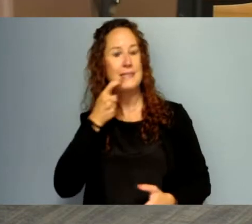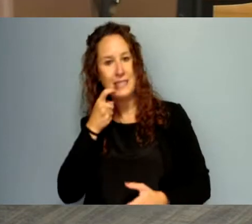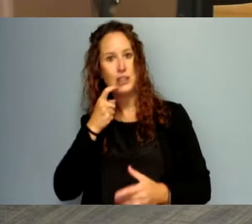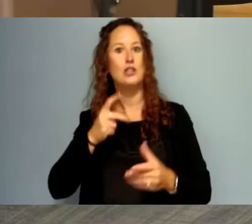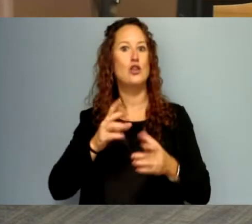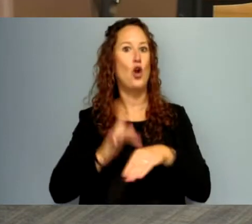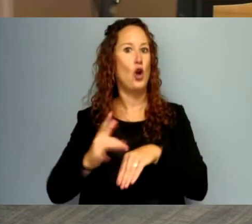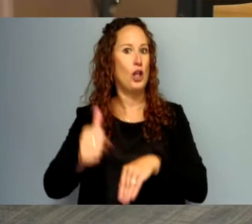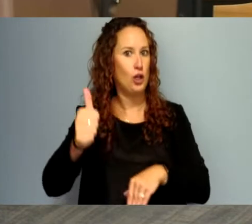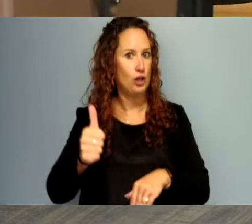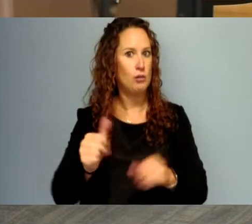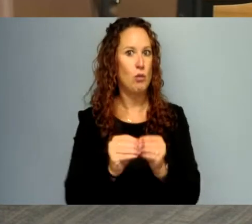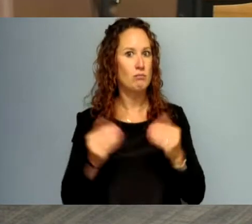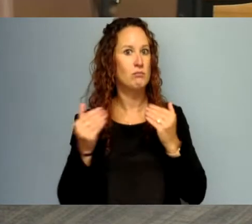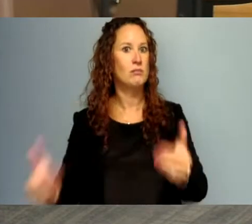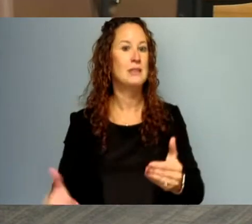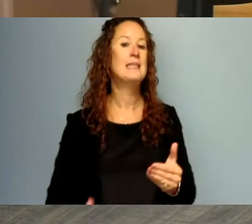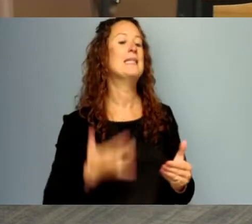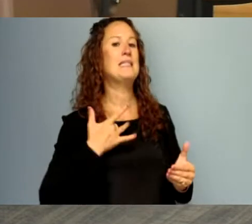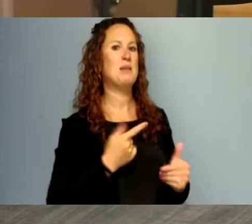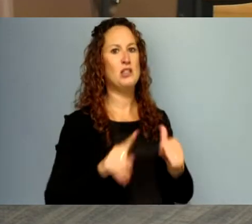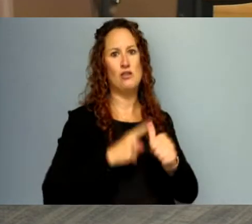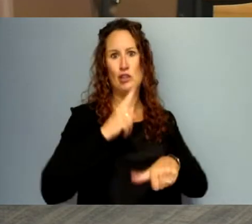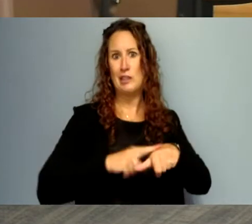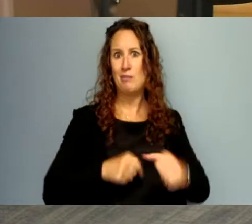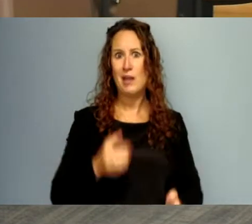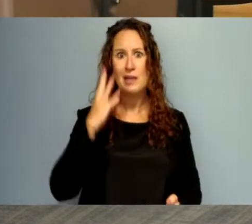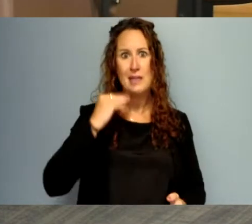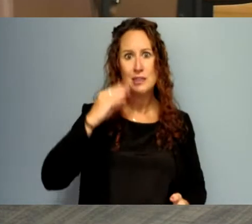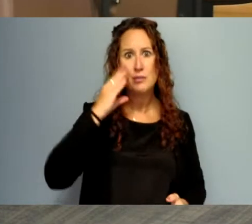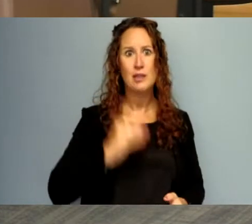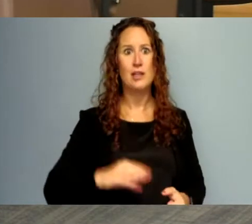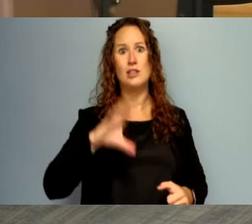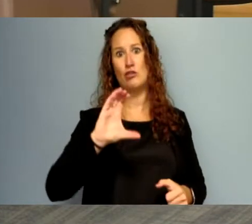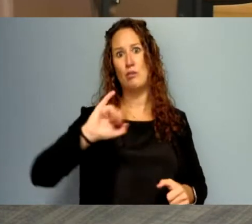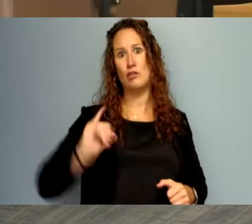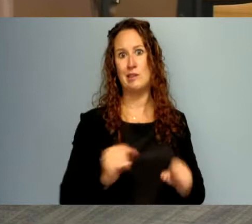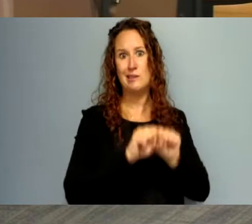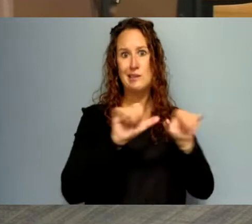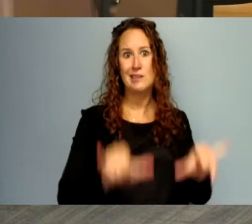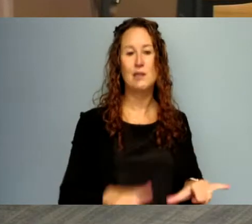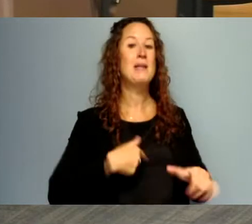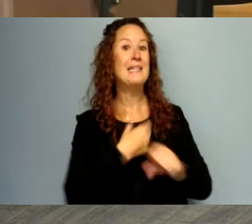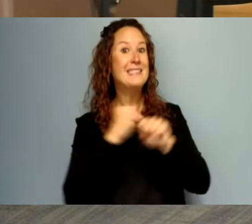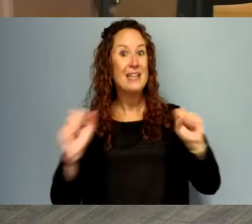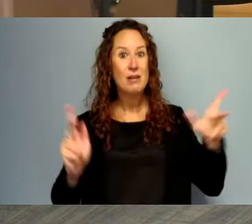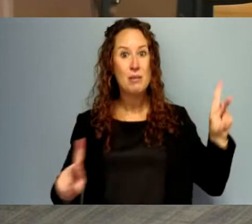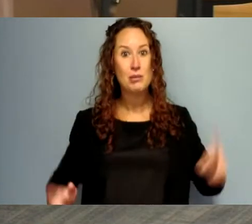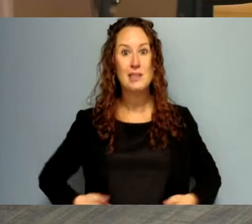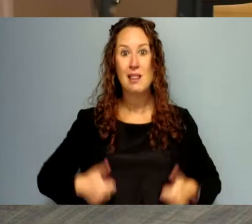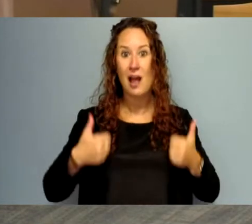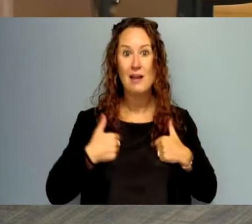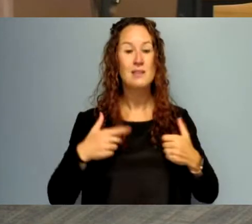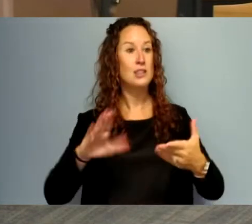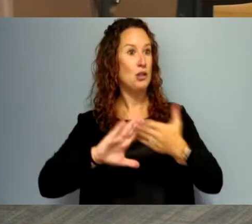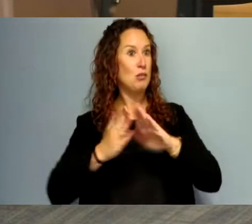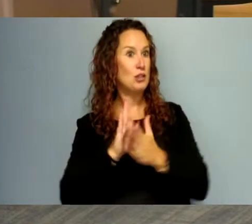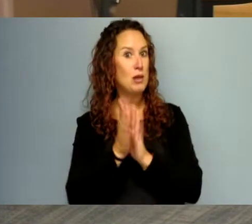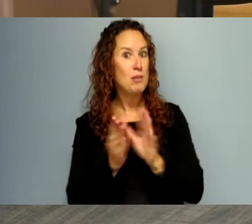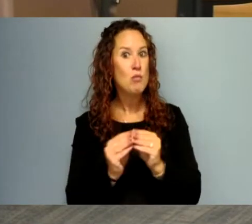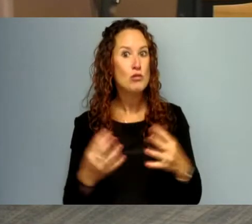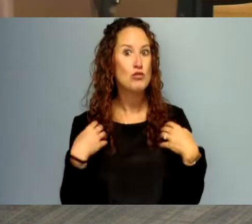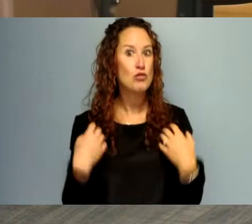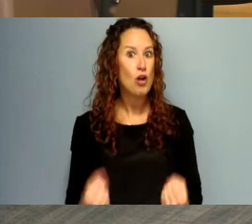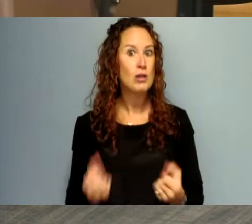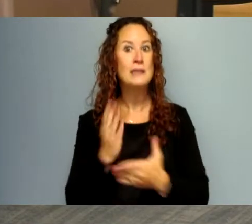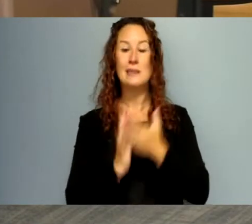they're interfacing with the criminal justice system. It's saving lives. It's making our community stronger. And some of the